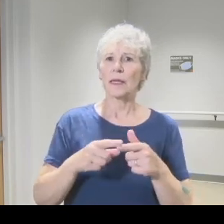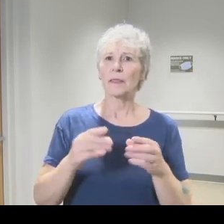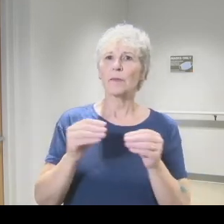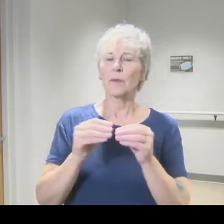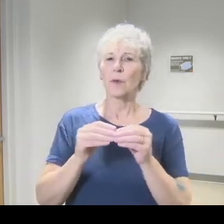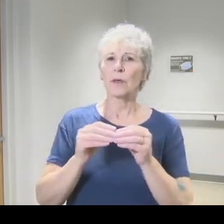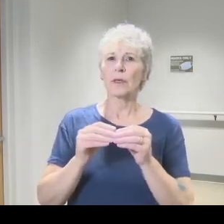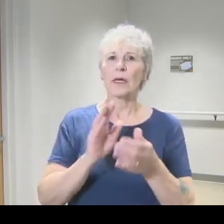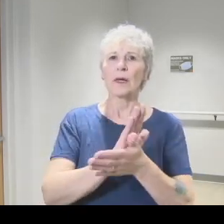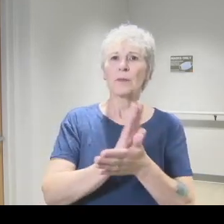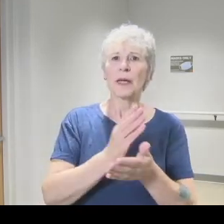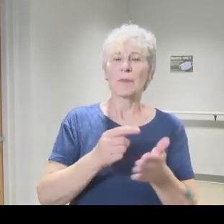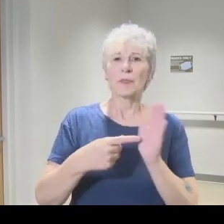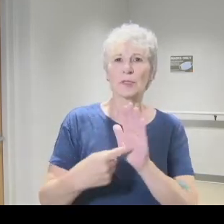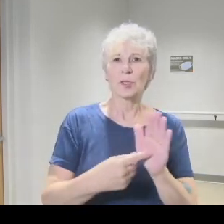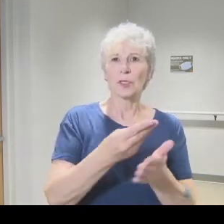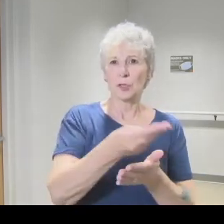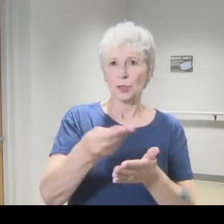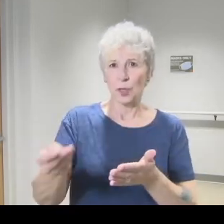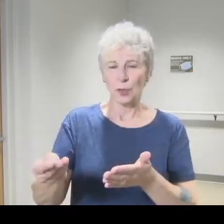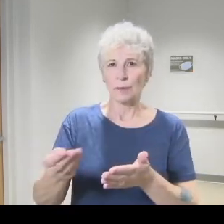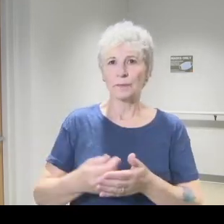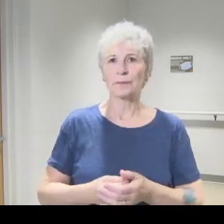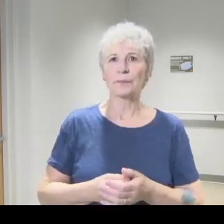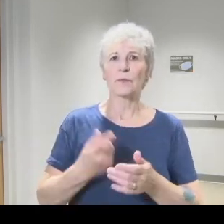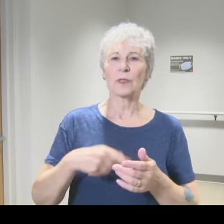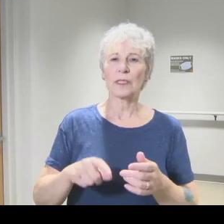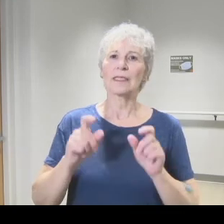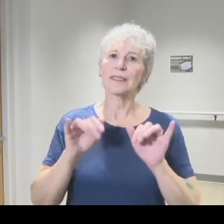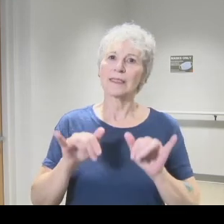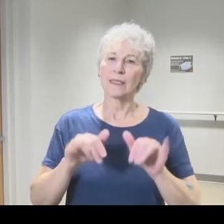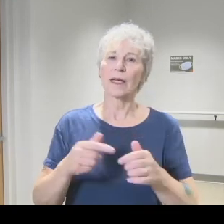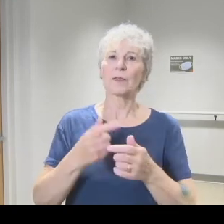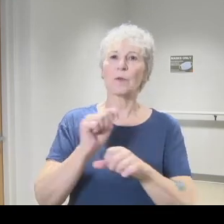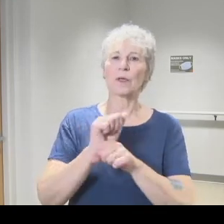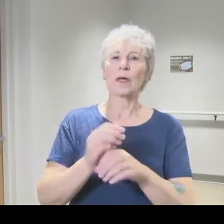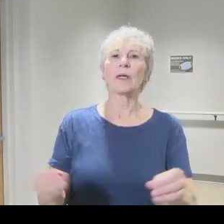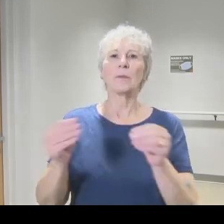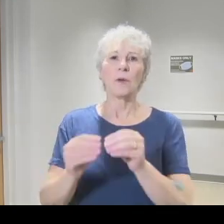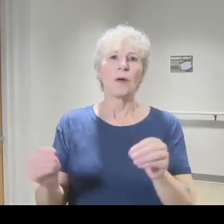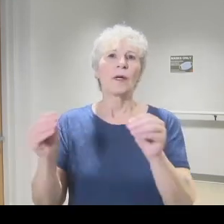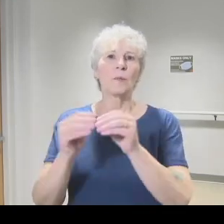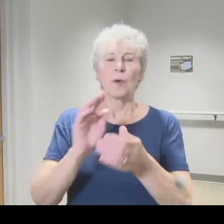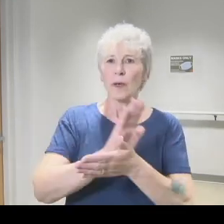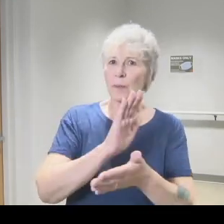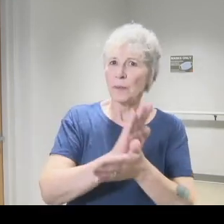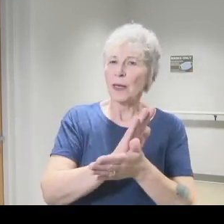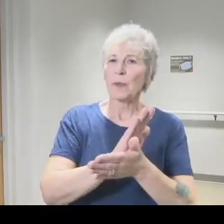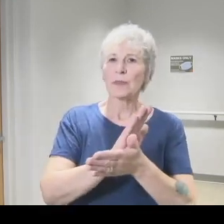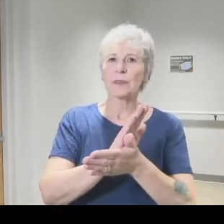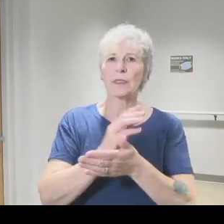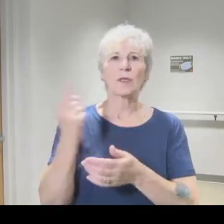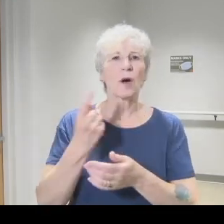documentation, of which we're still working on our U.S. side, but we get to work on more once we get there. And if you know documentation, it tends to always